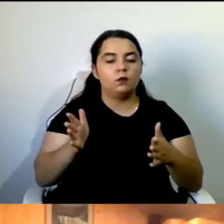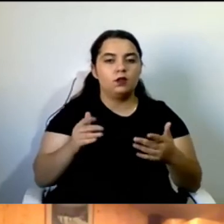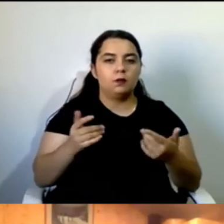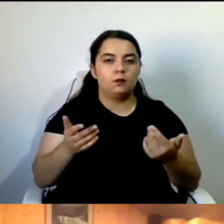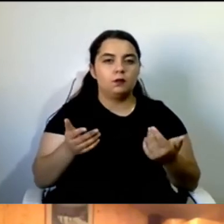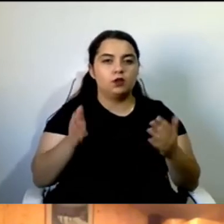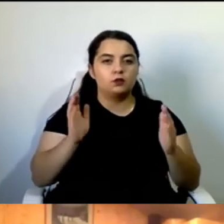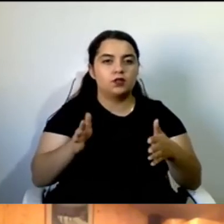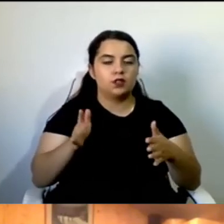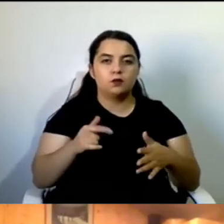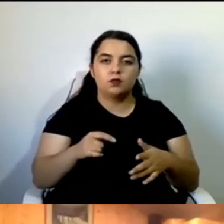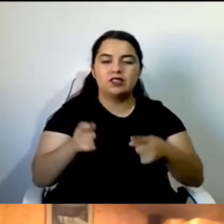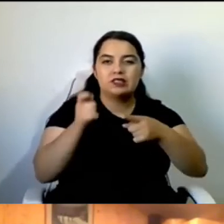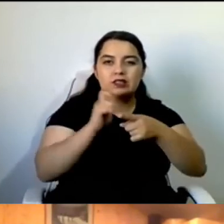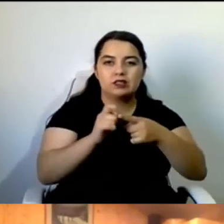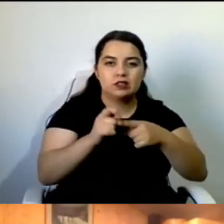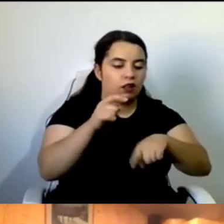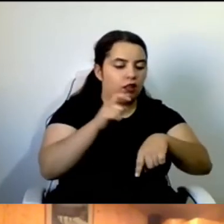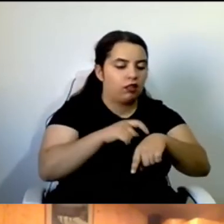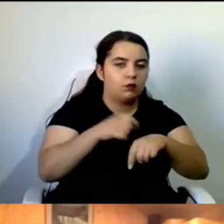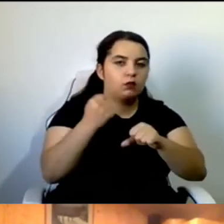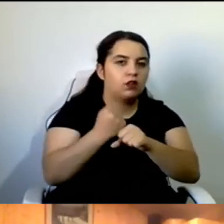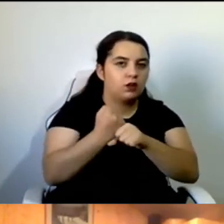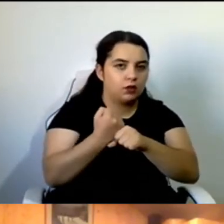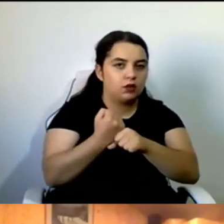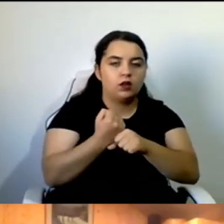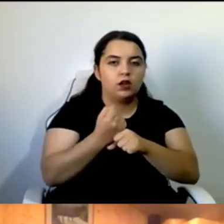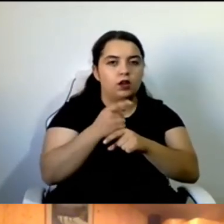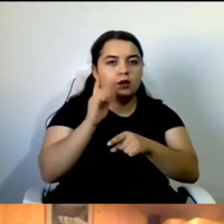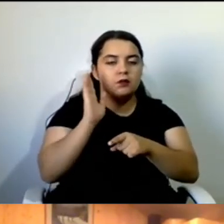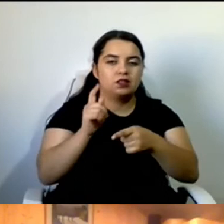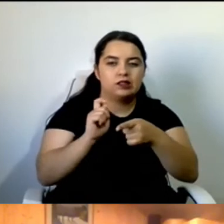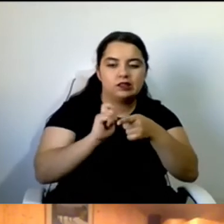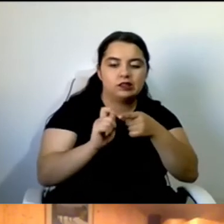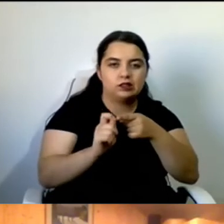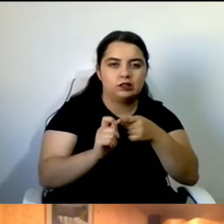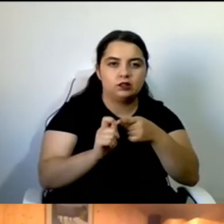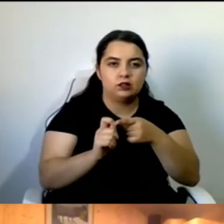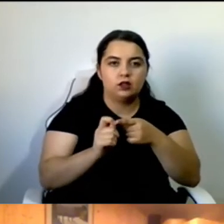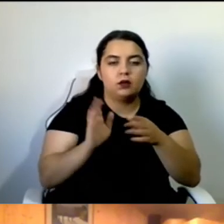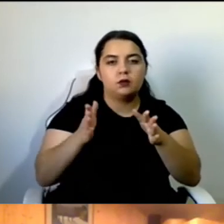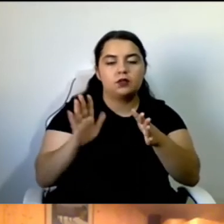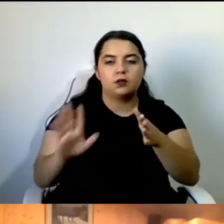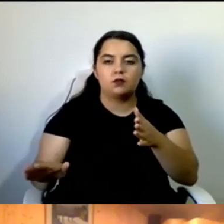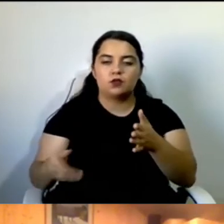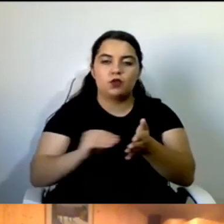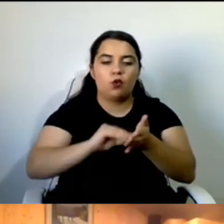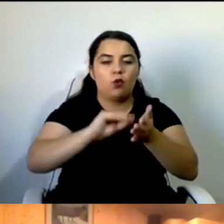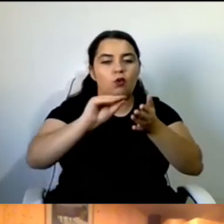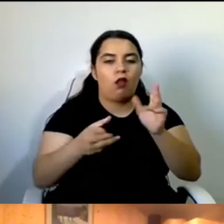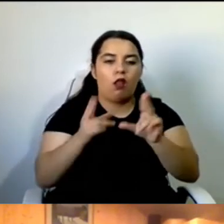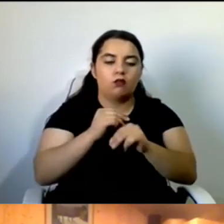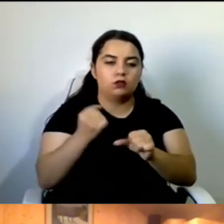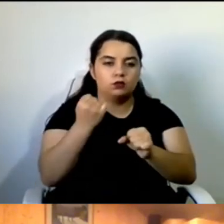people, providing them with the pauses and stuff like that. And you very often don't